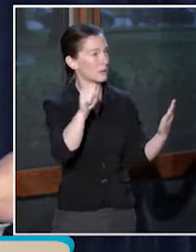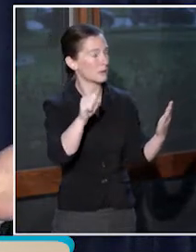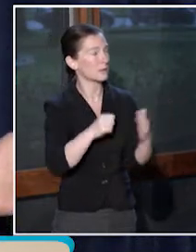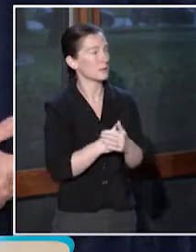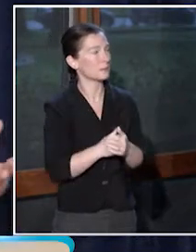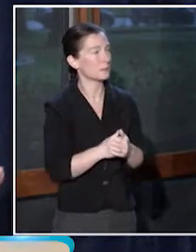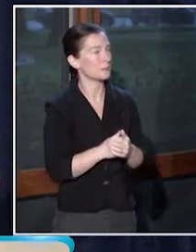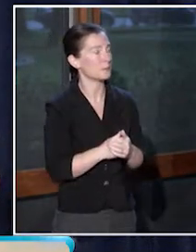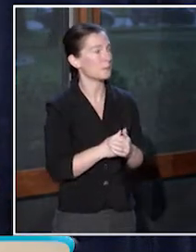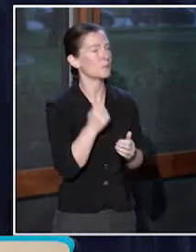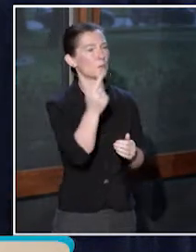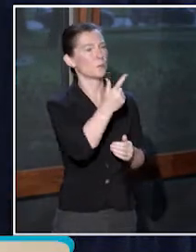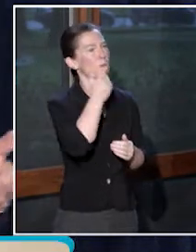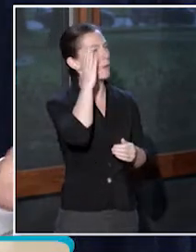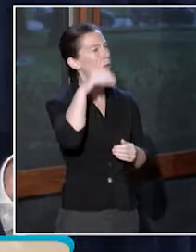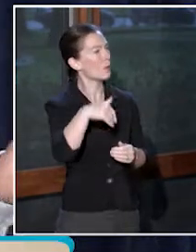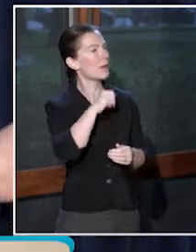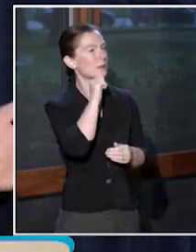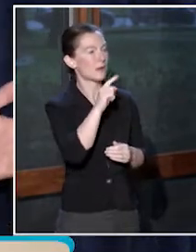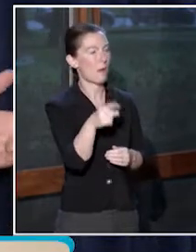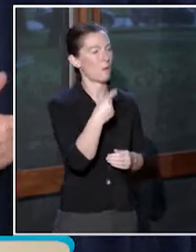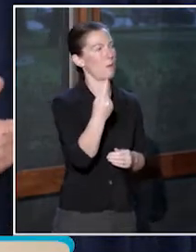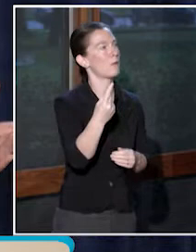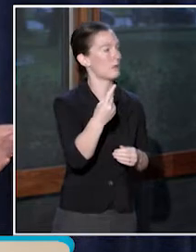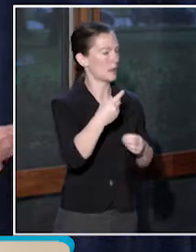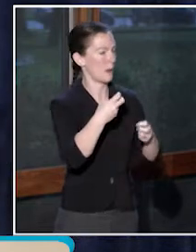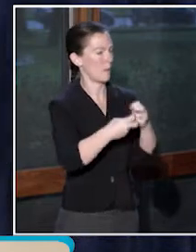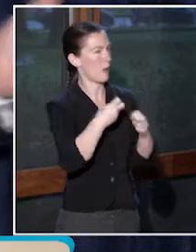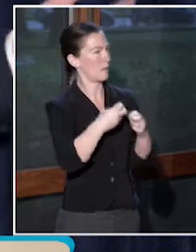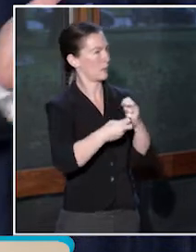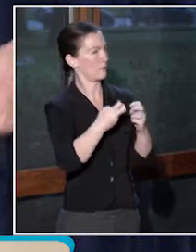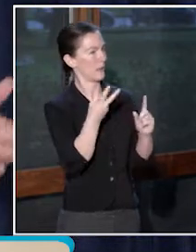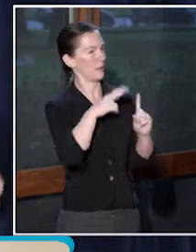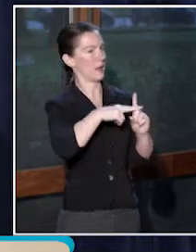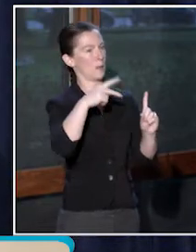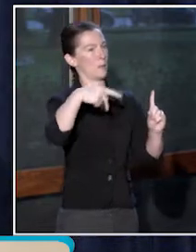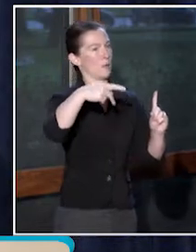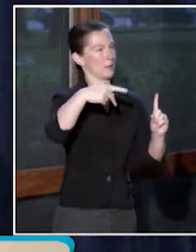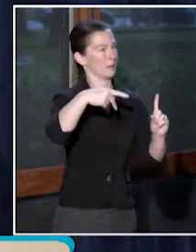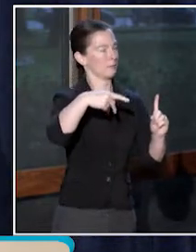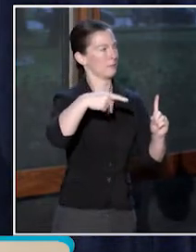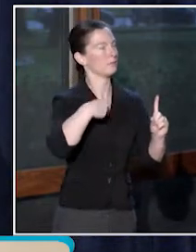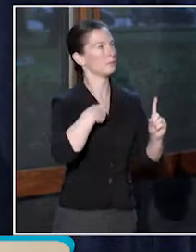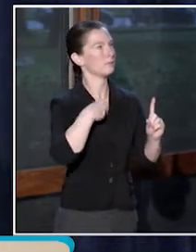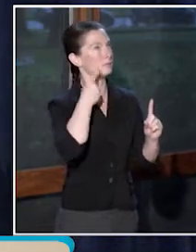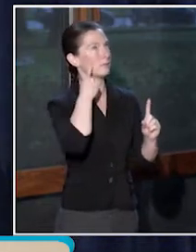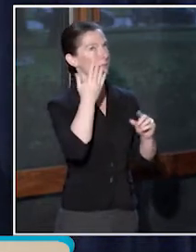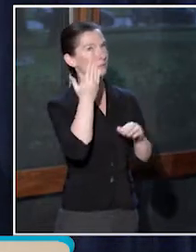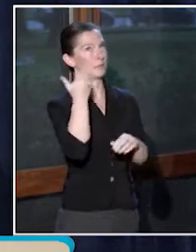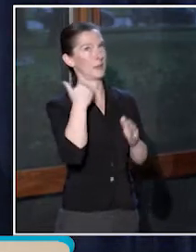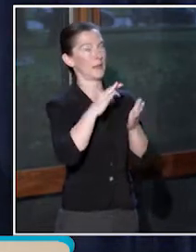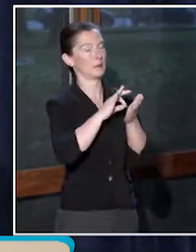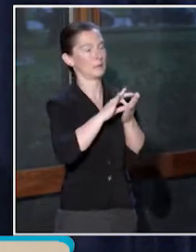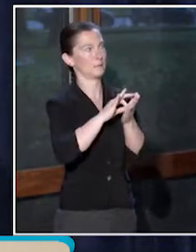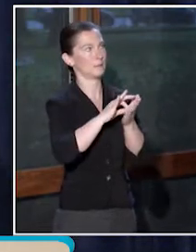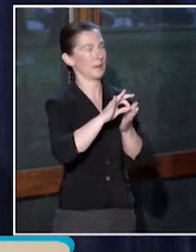all know this isn't just a Portland problem. I think in the last point in time count, LA had something